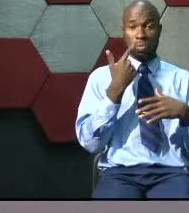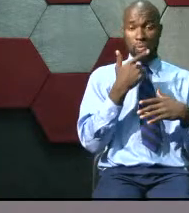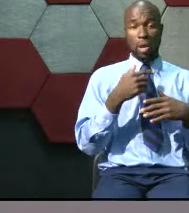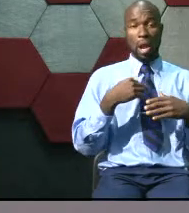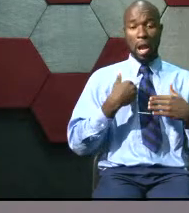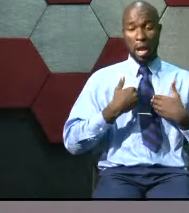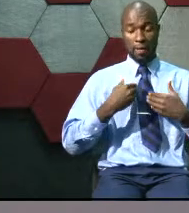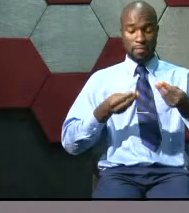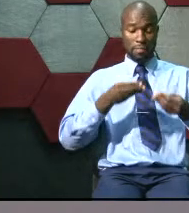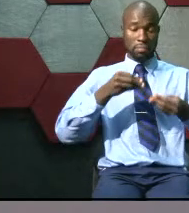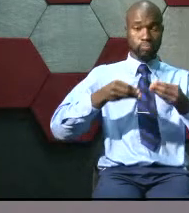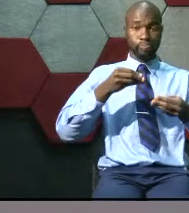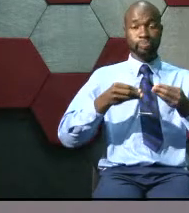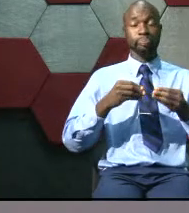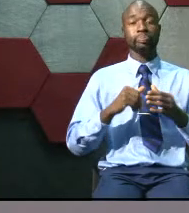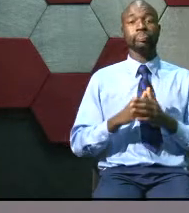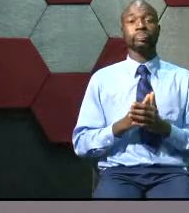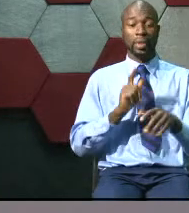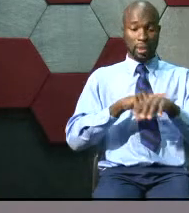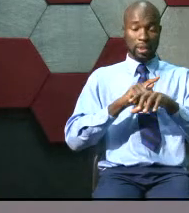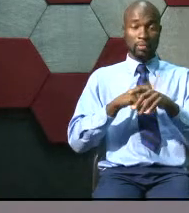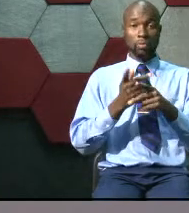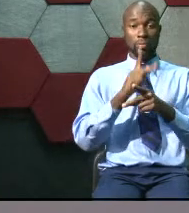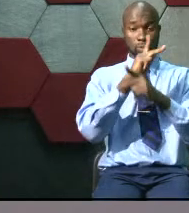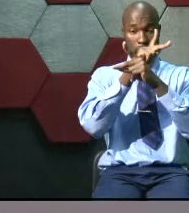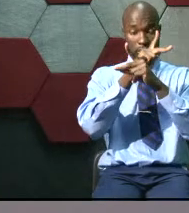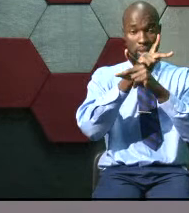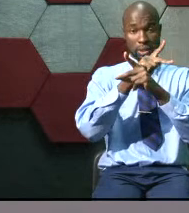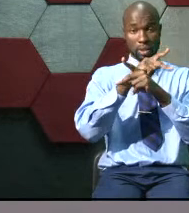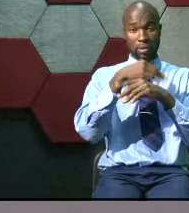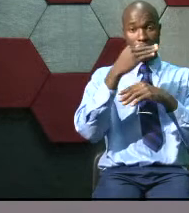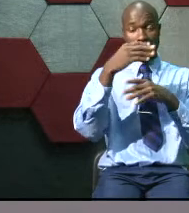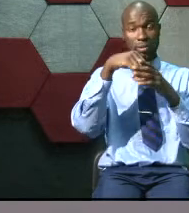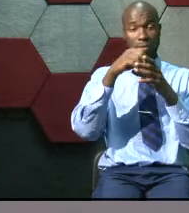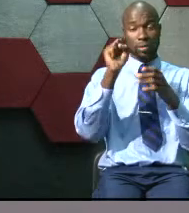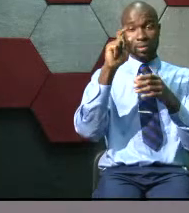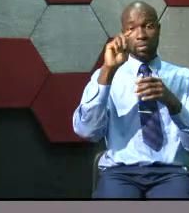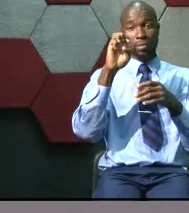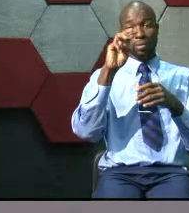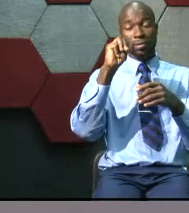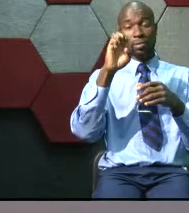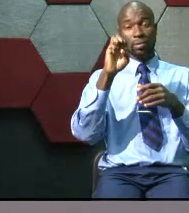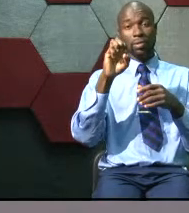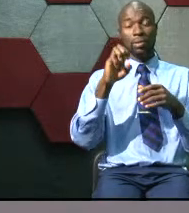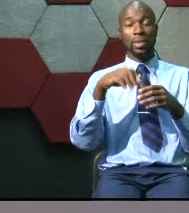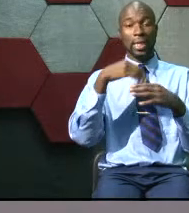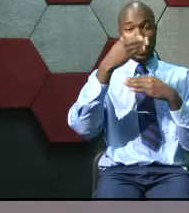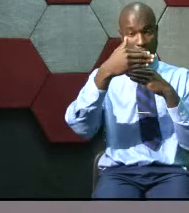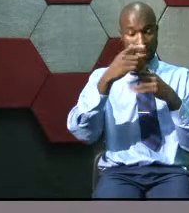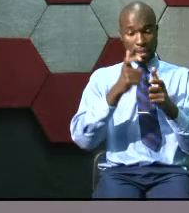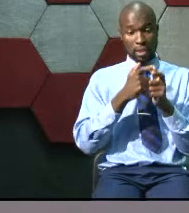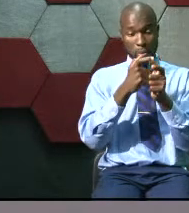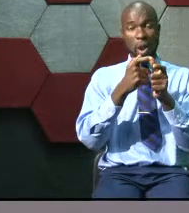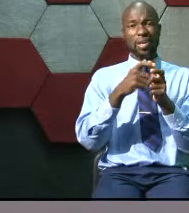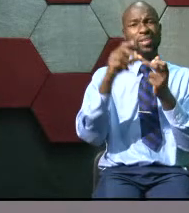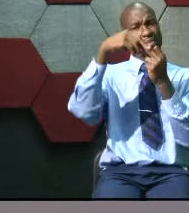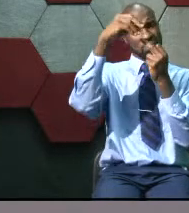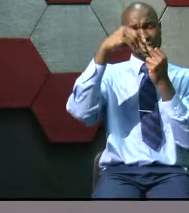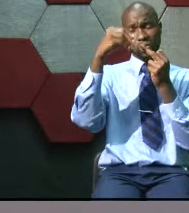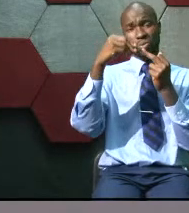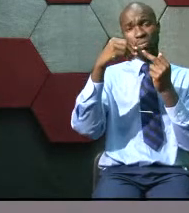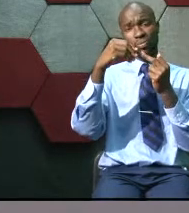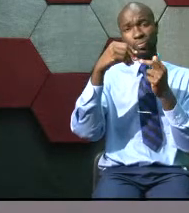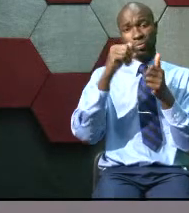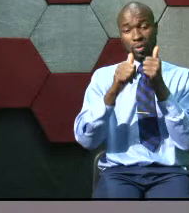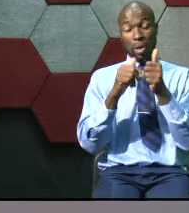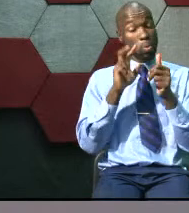leave nobody behind as we secure our future with STEM. The next award we want to announce is a very special one. Yeah.